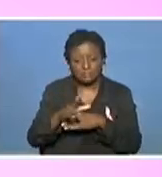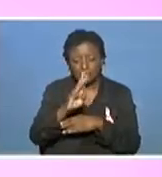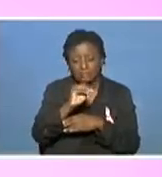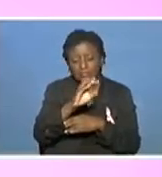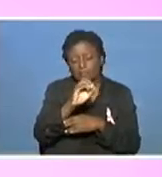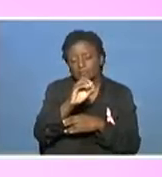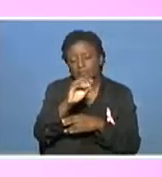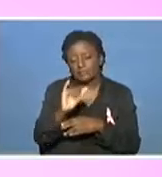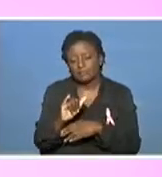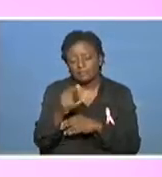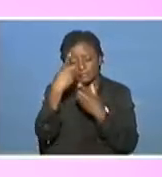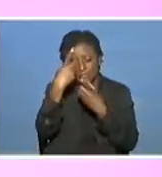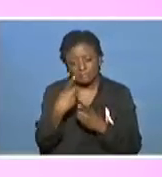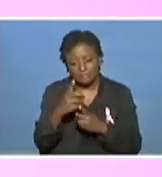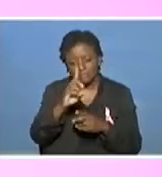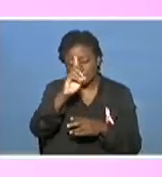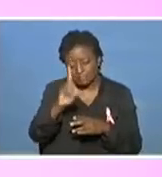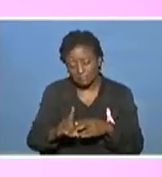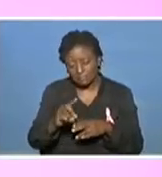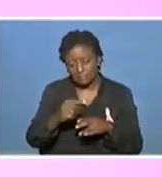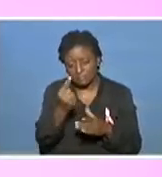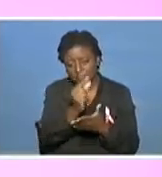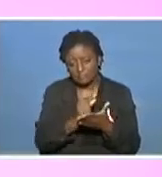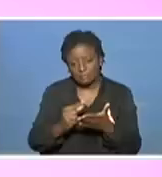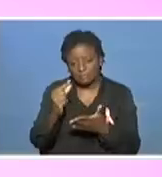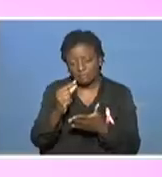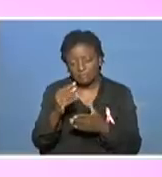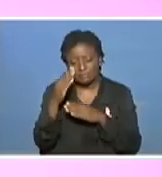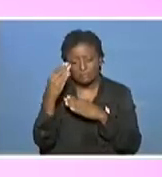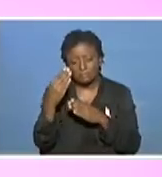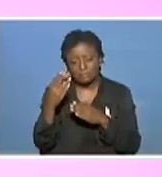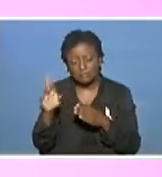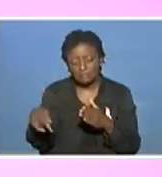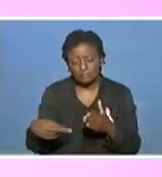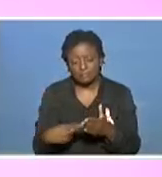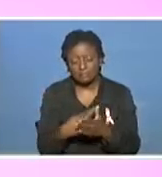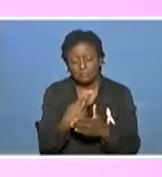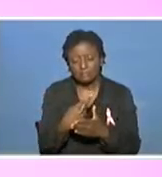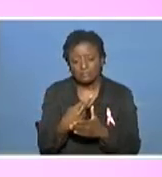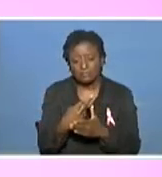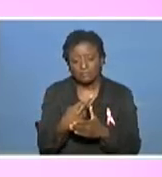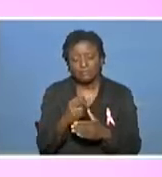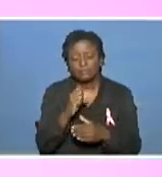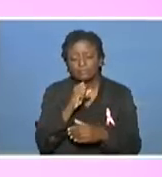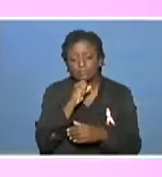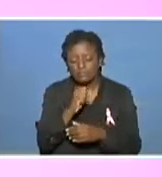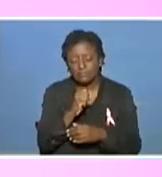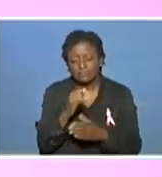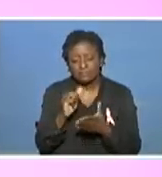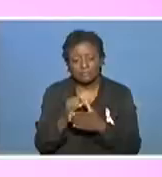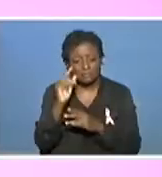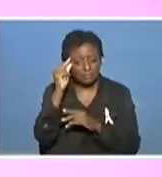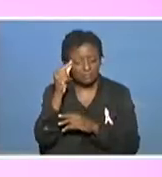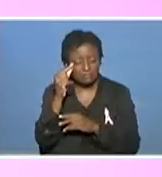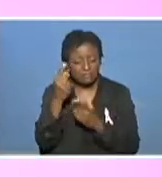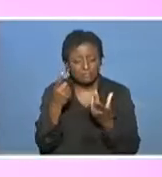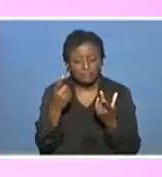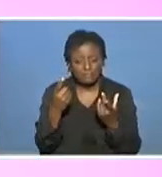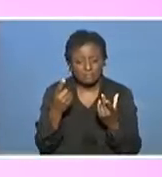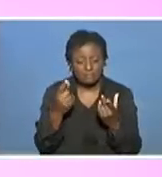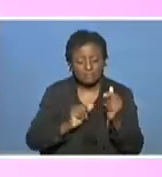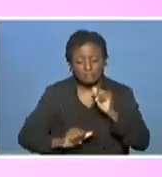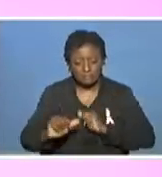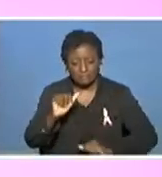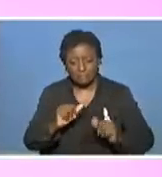to downgrade the Bahamas, comes the renewed assurance the government's taking the necessary steps to avoid